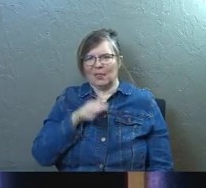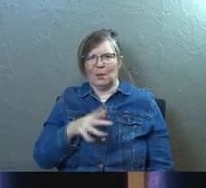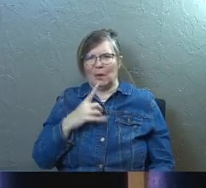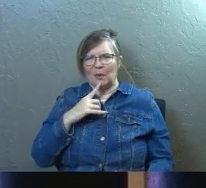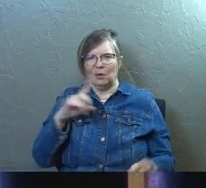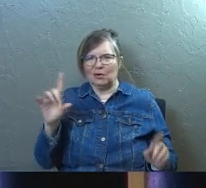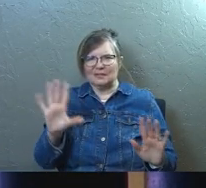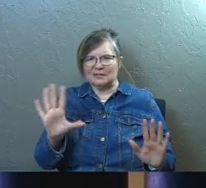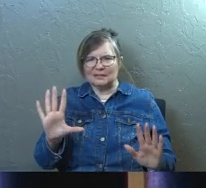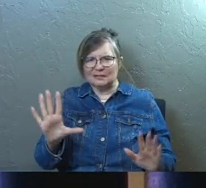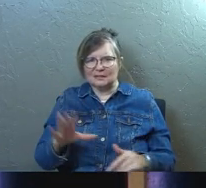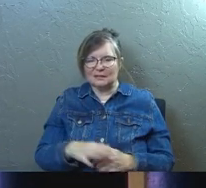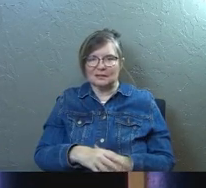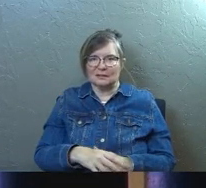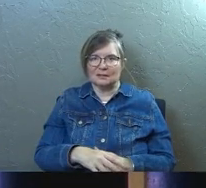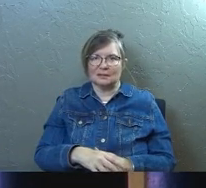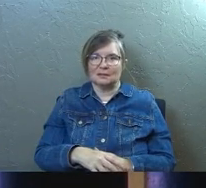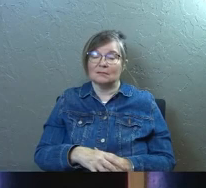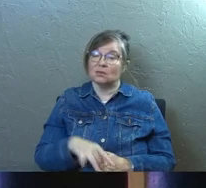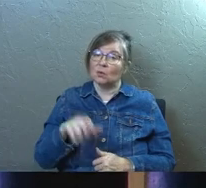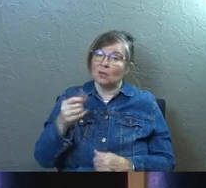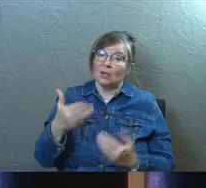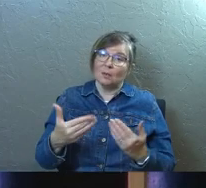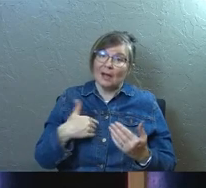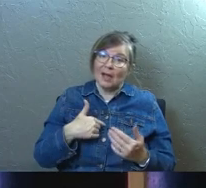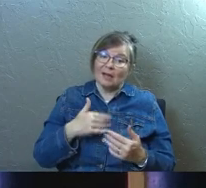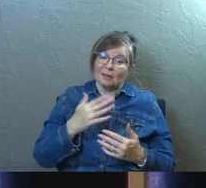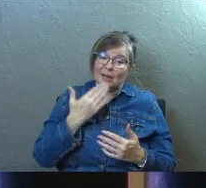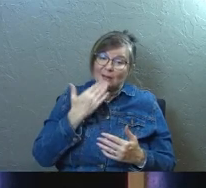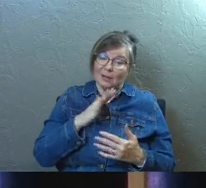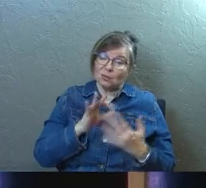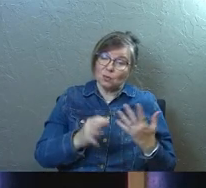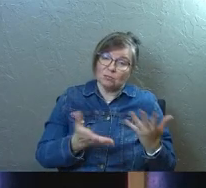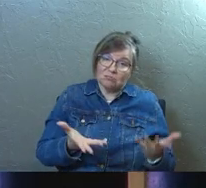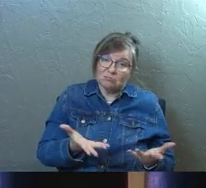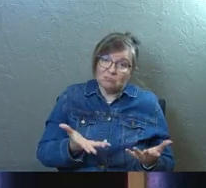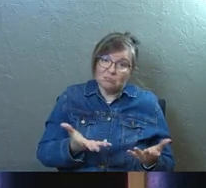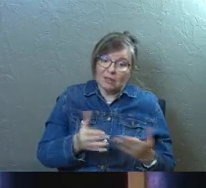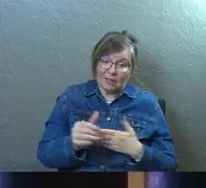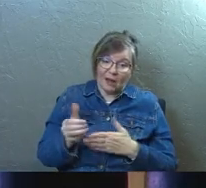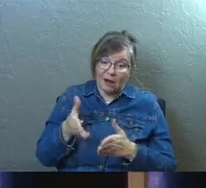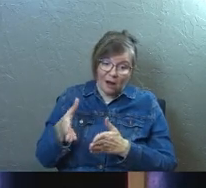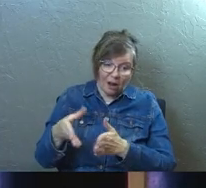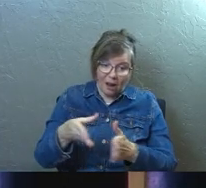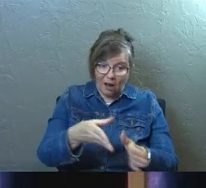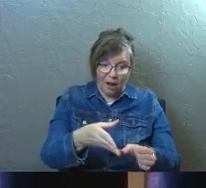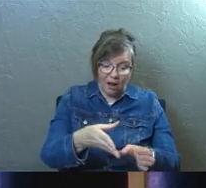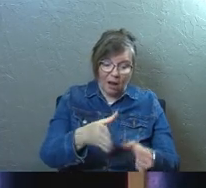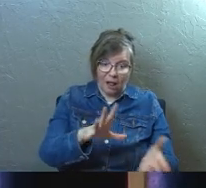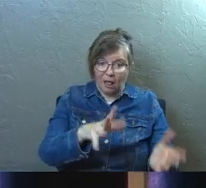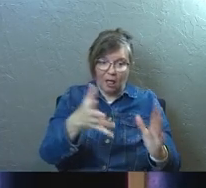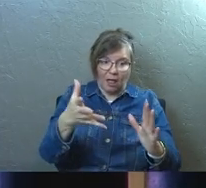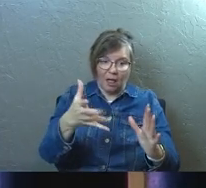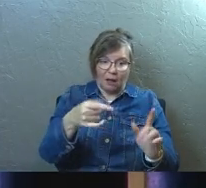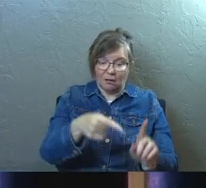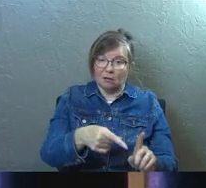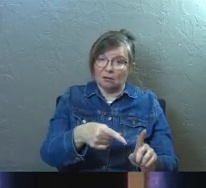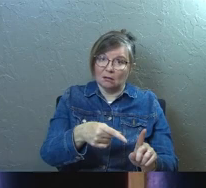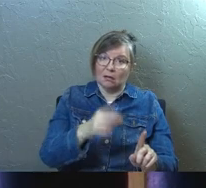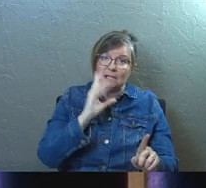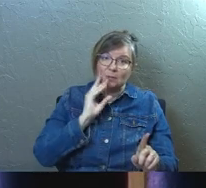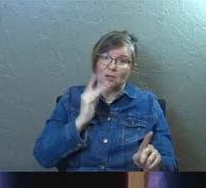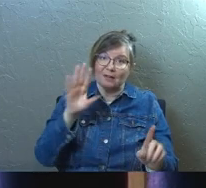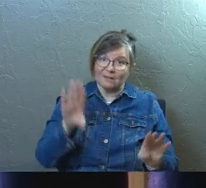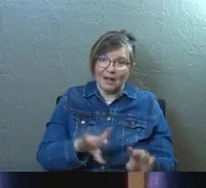way it works. So yeah, you might have made some choices that led you down this road, and now you're in this